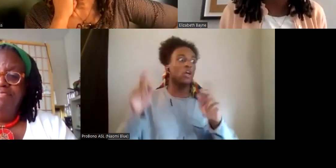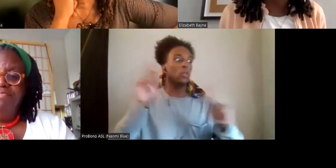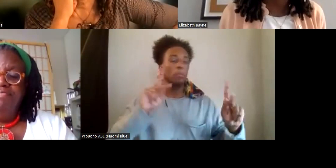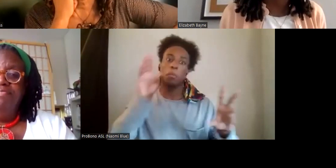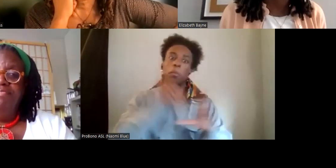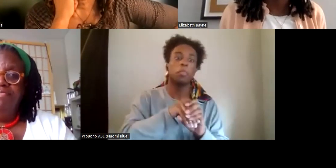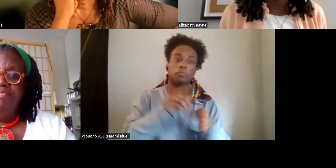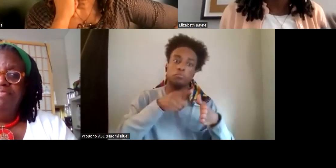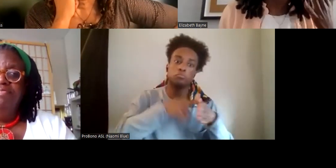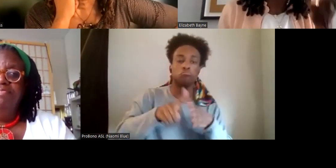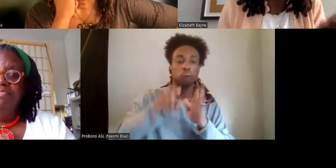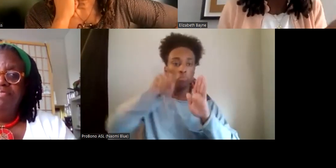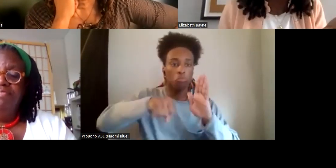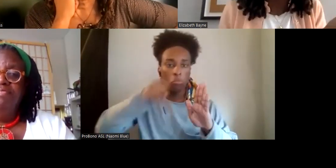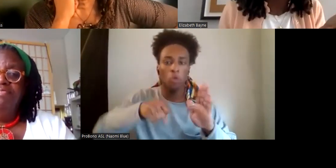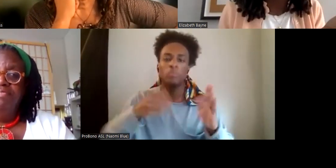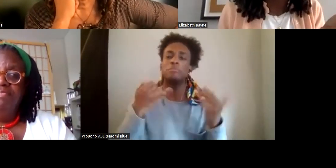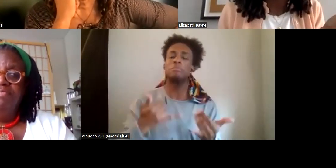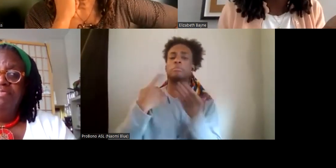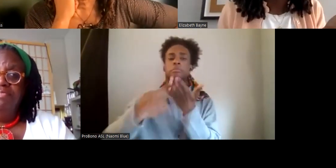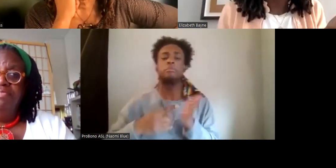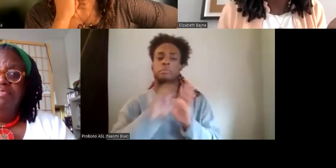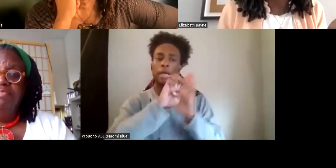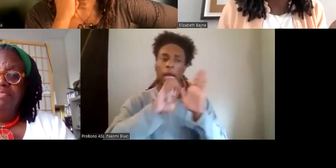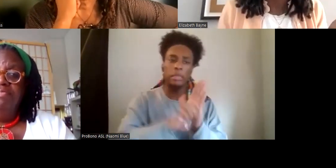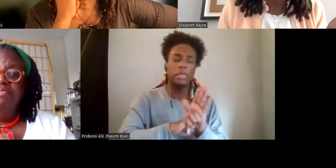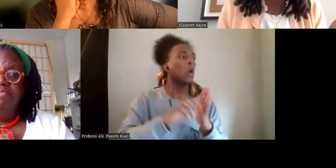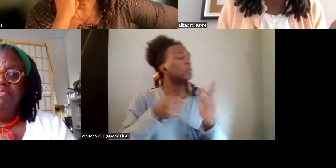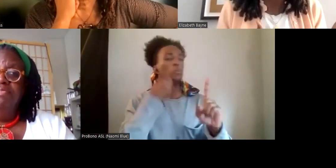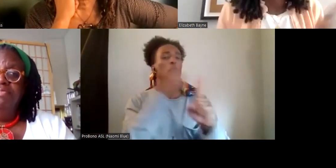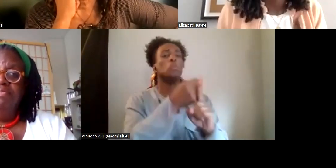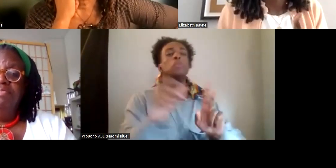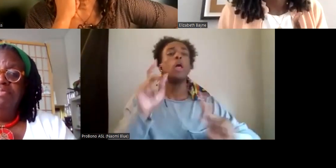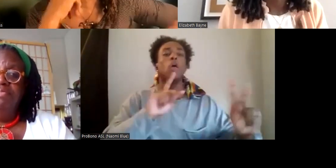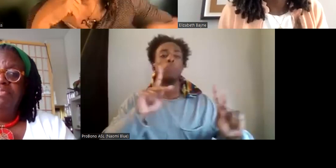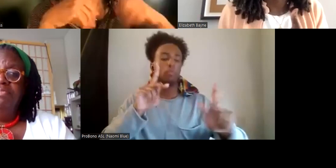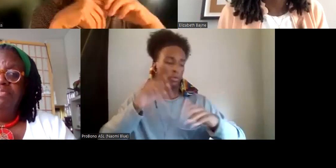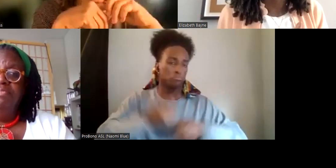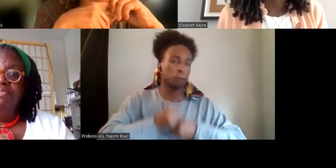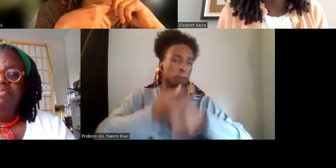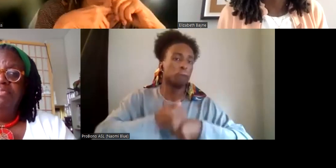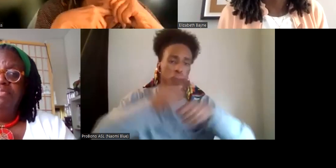on screen. And that's a beautiful impact. A lot of times it's not what we see.